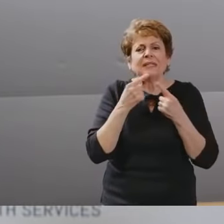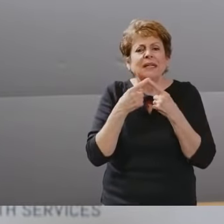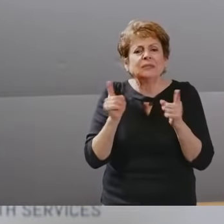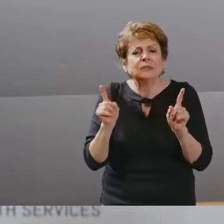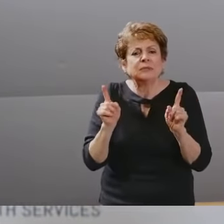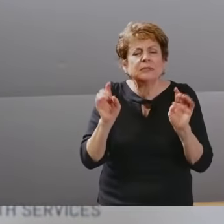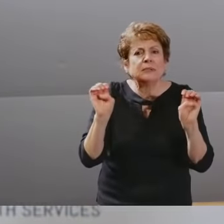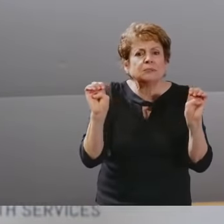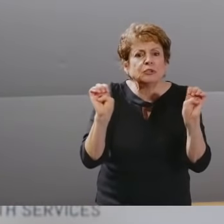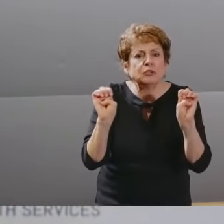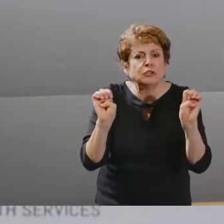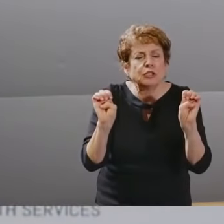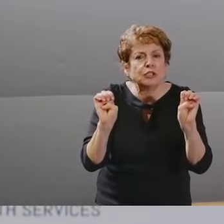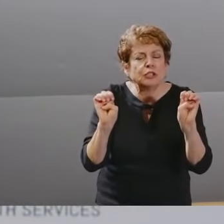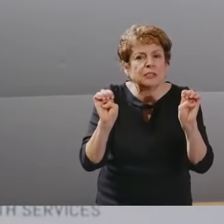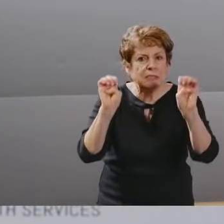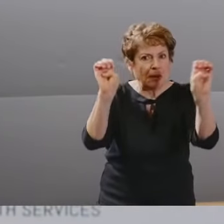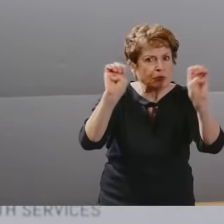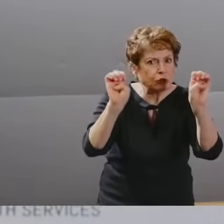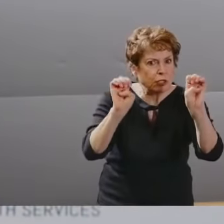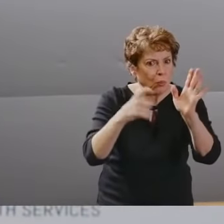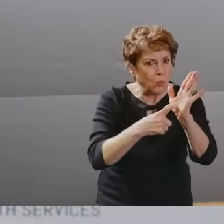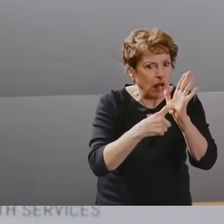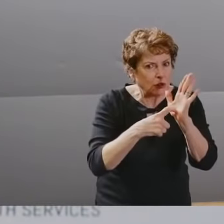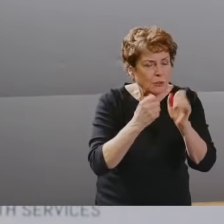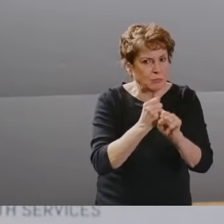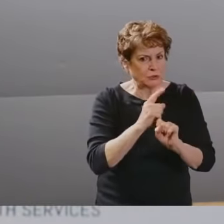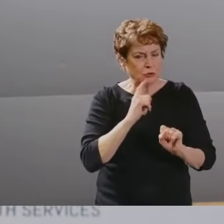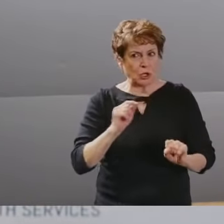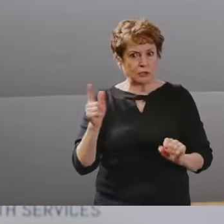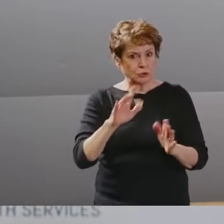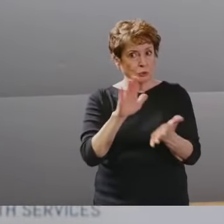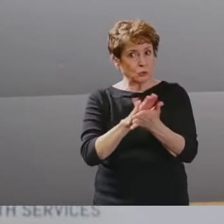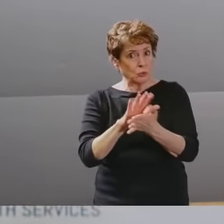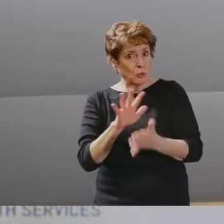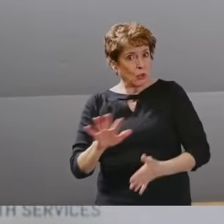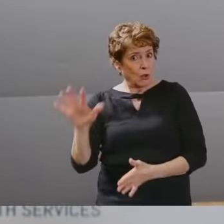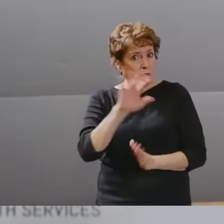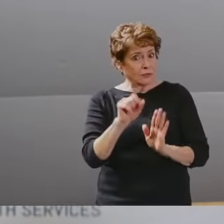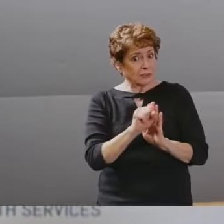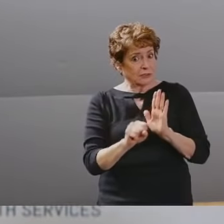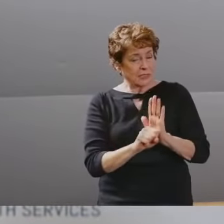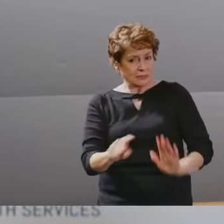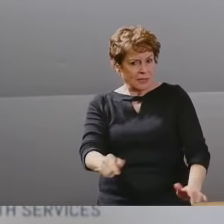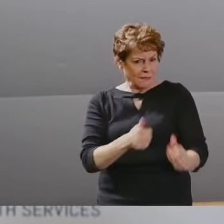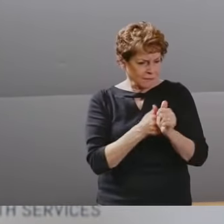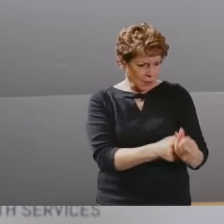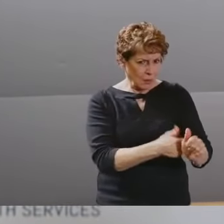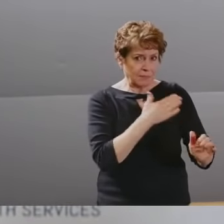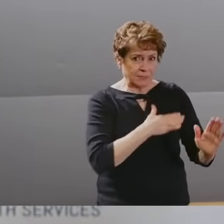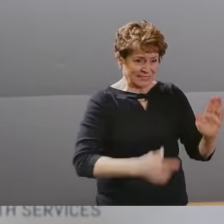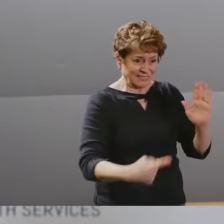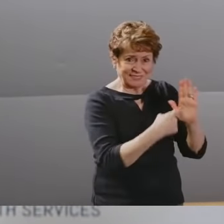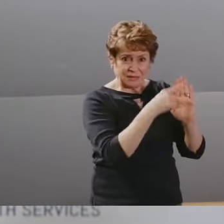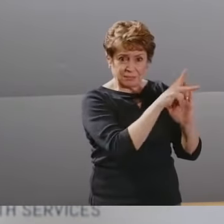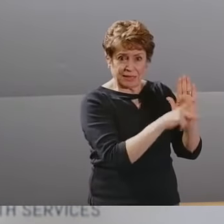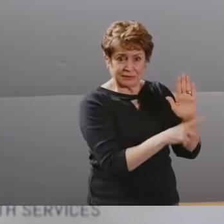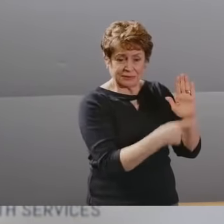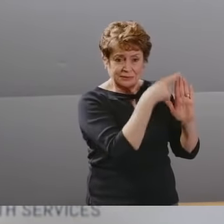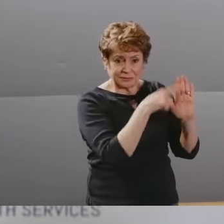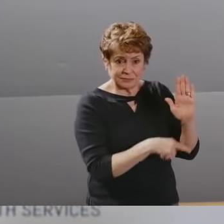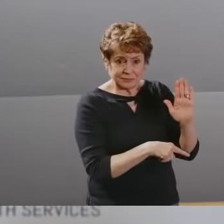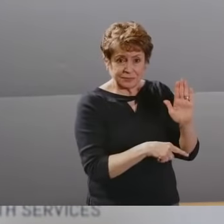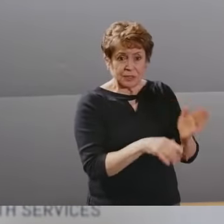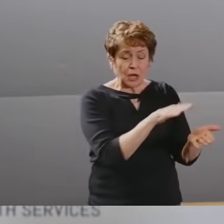make sure schools statewide are implementing those policies on school grounds and on school buses.